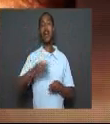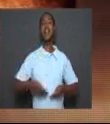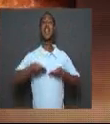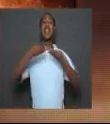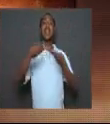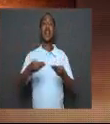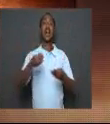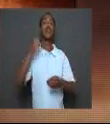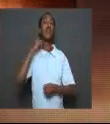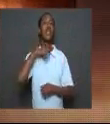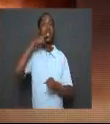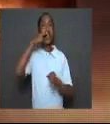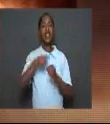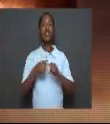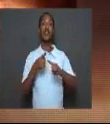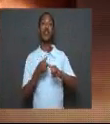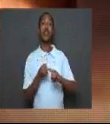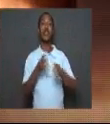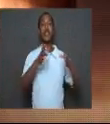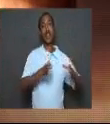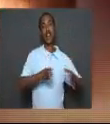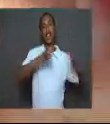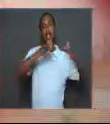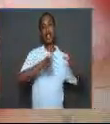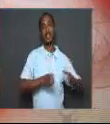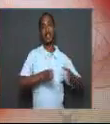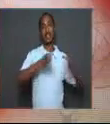as waste gases from the furnace.